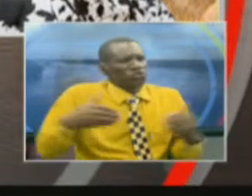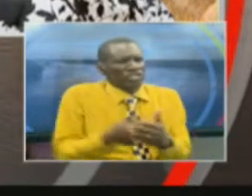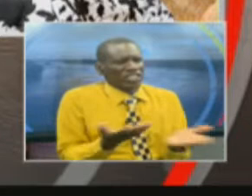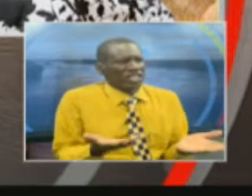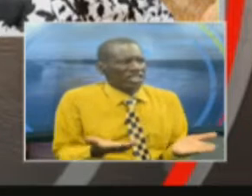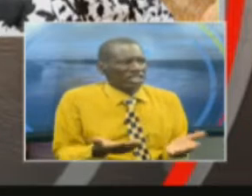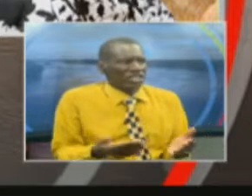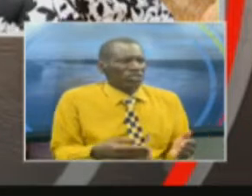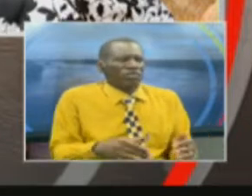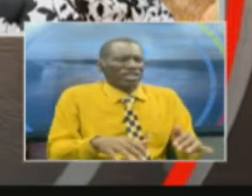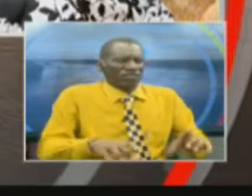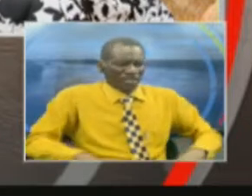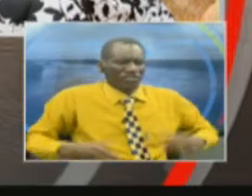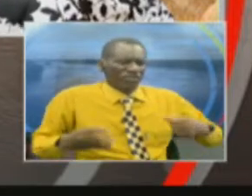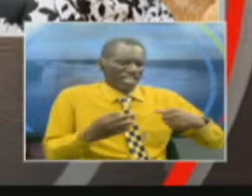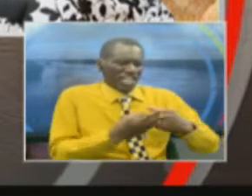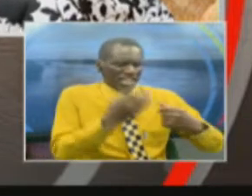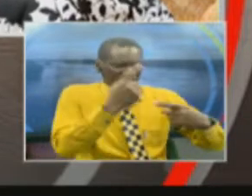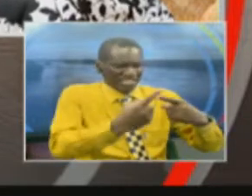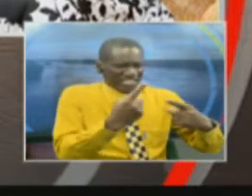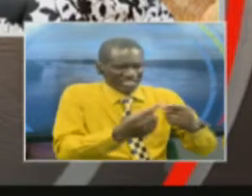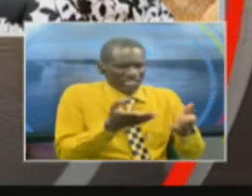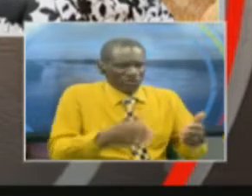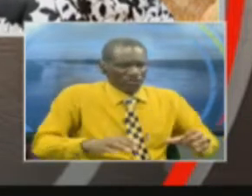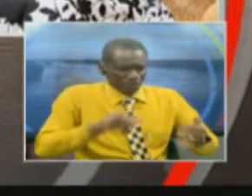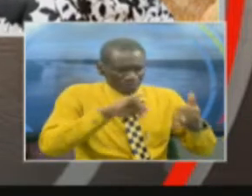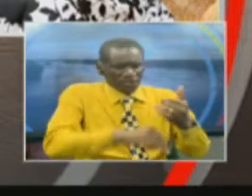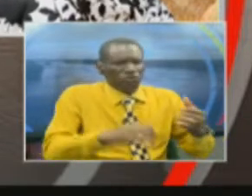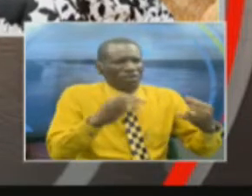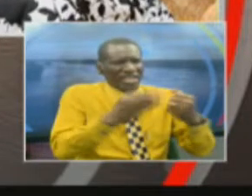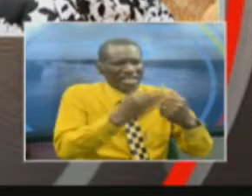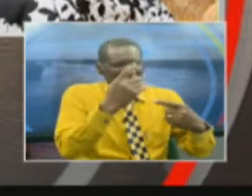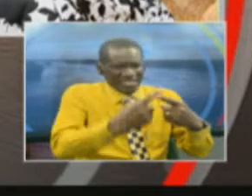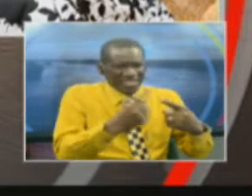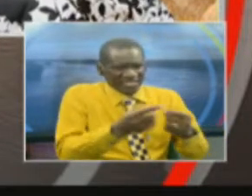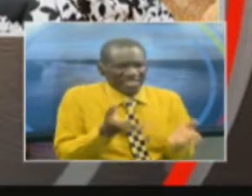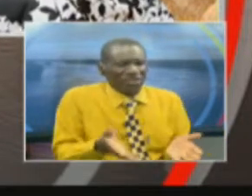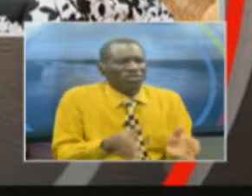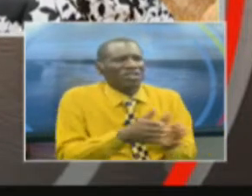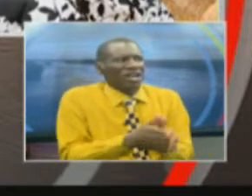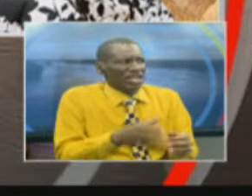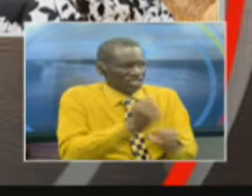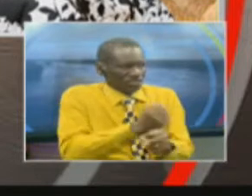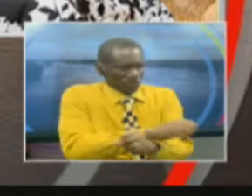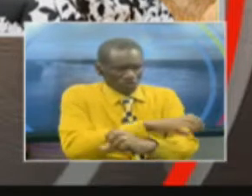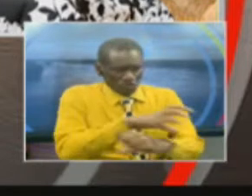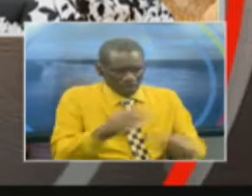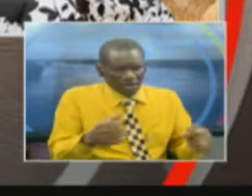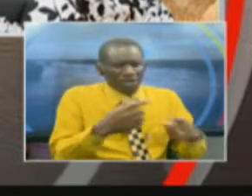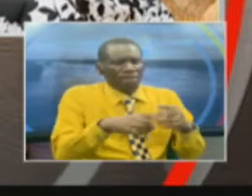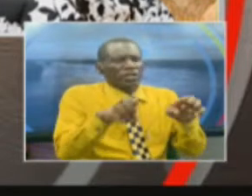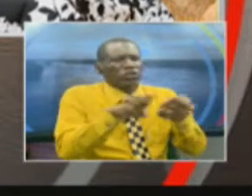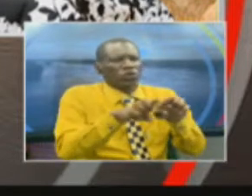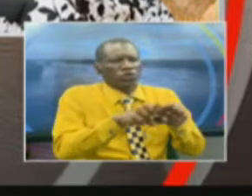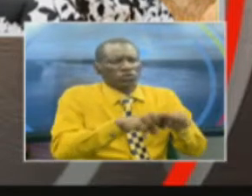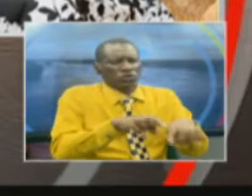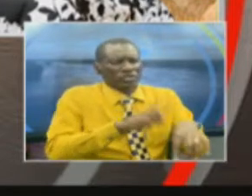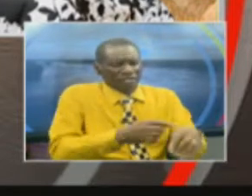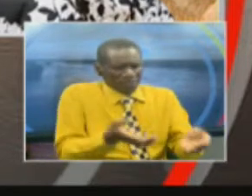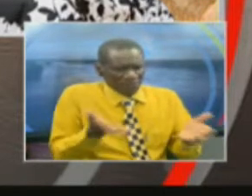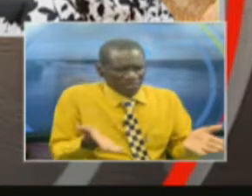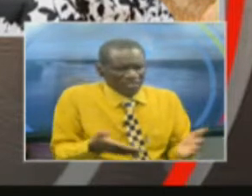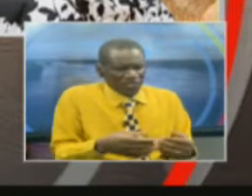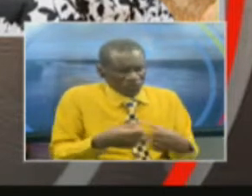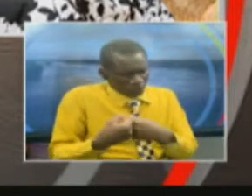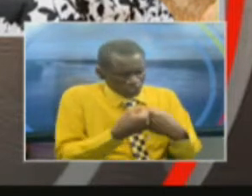taken 8 years. This is our 8th year in marriage. And it has worked. But also when things were